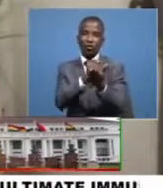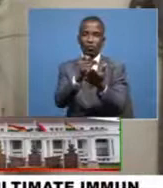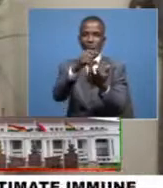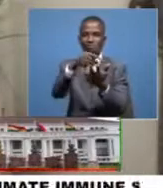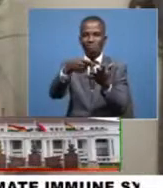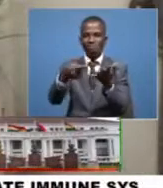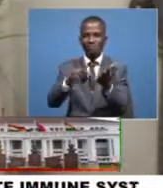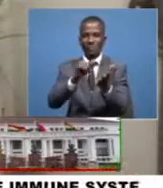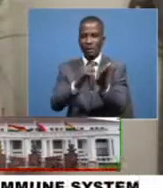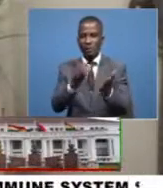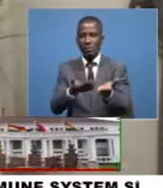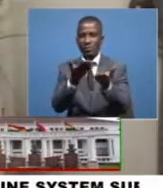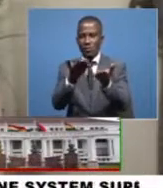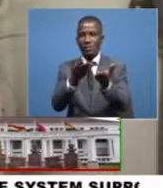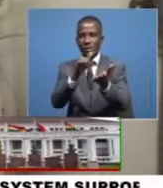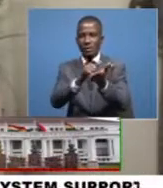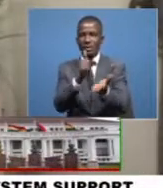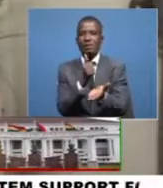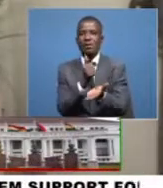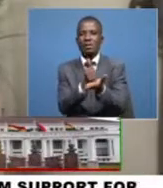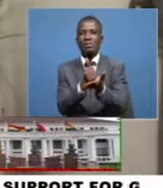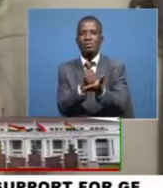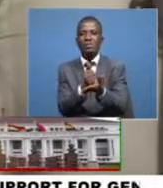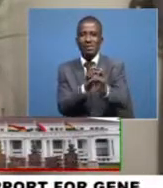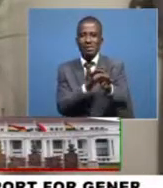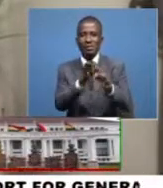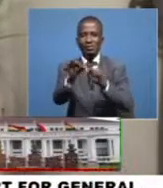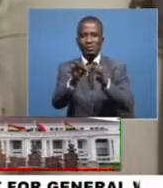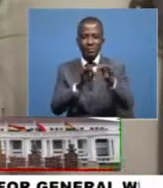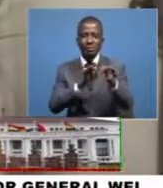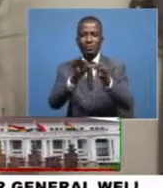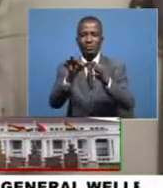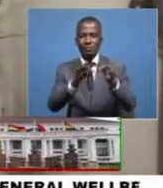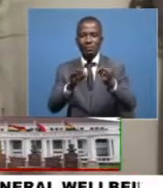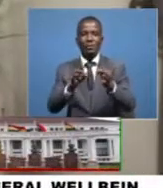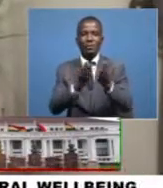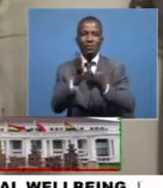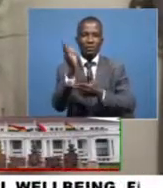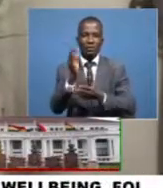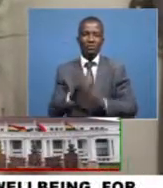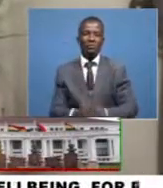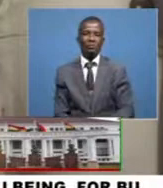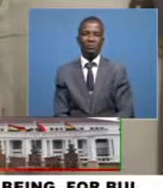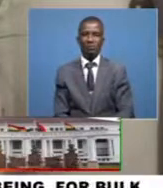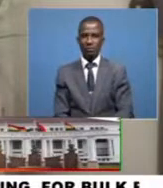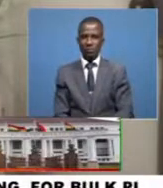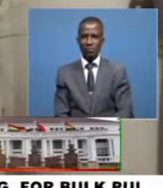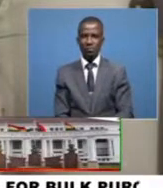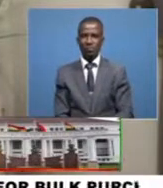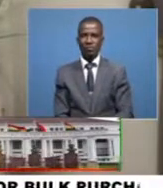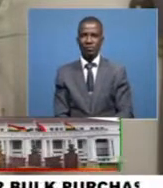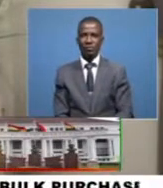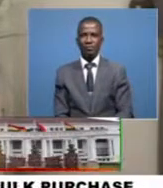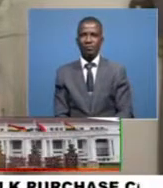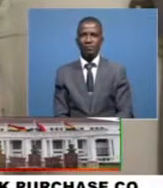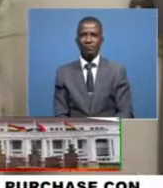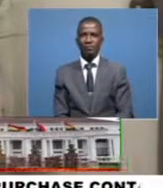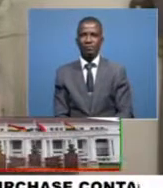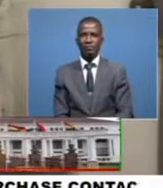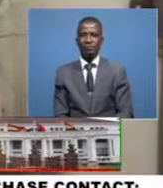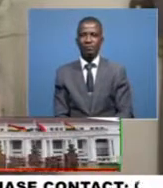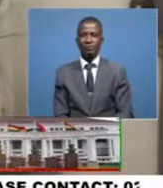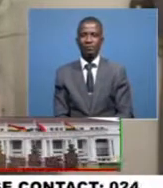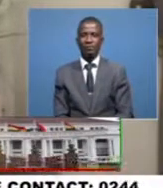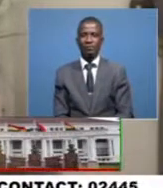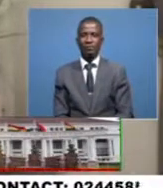pleaded. That is what helps you substantiate your pleadings or your facts. All right. So now that the Supreme Court has told us